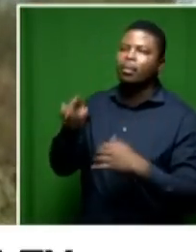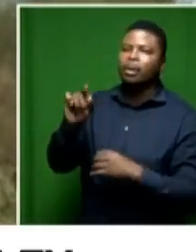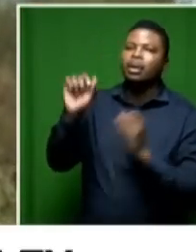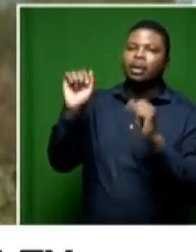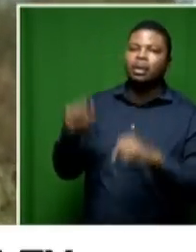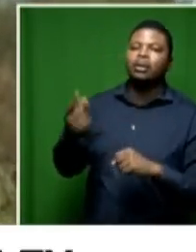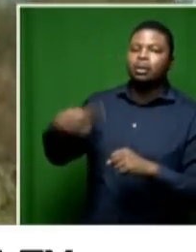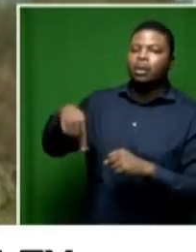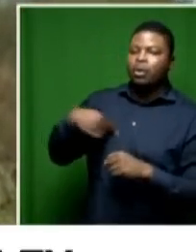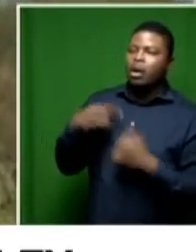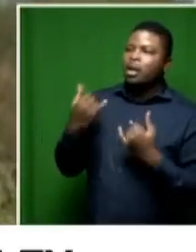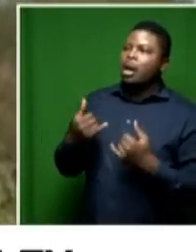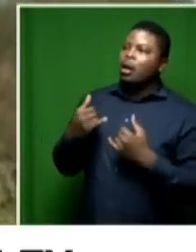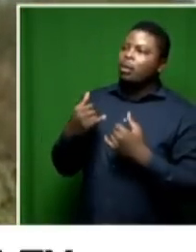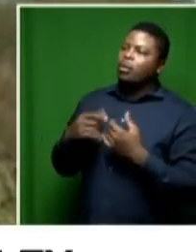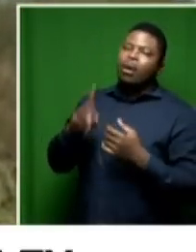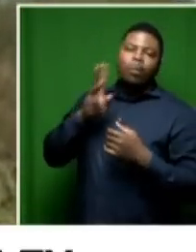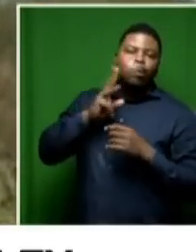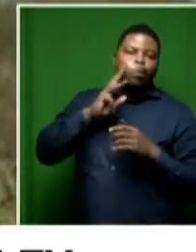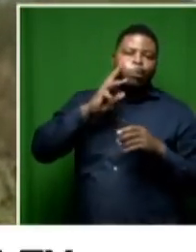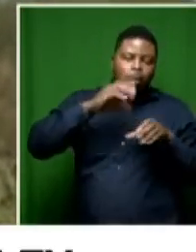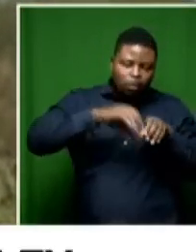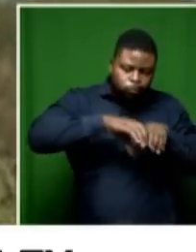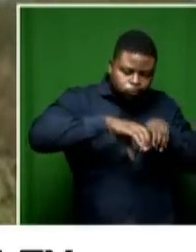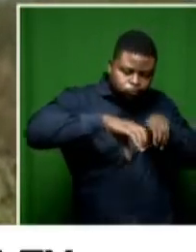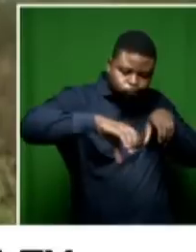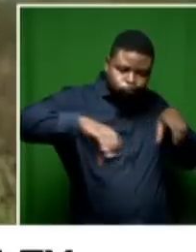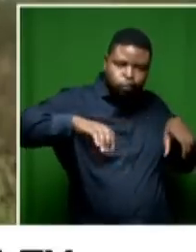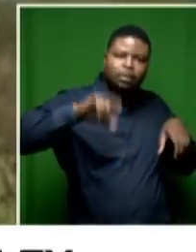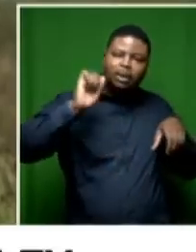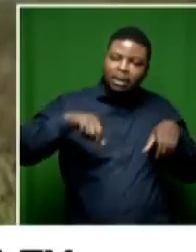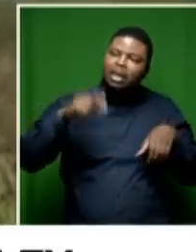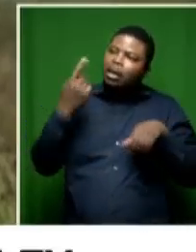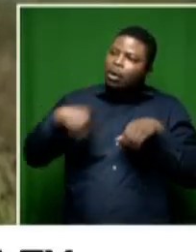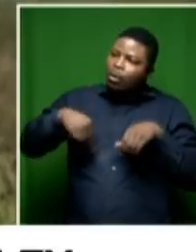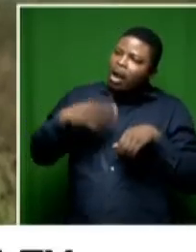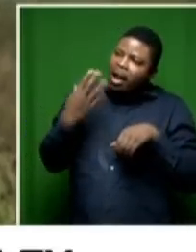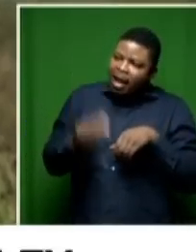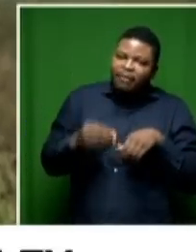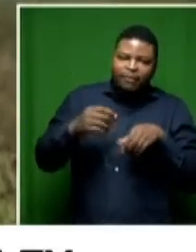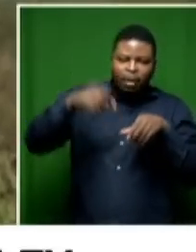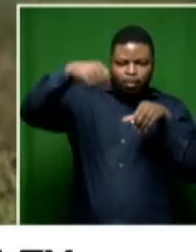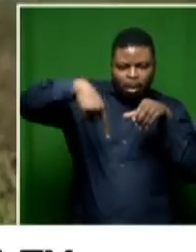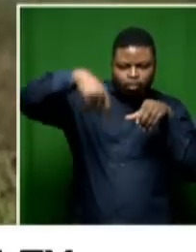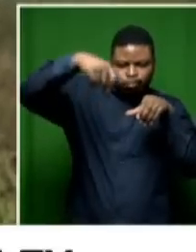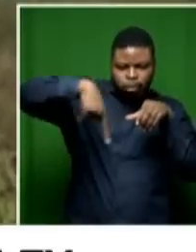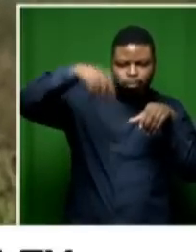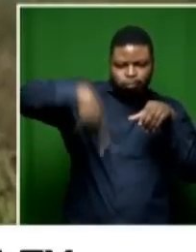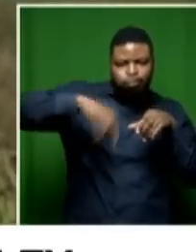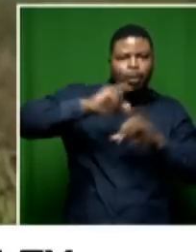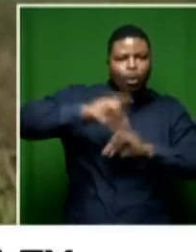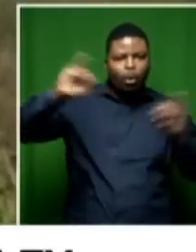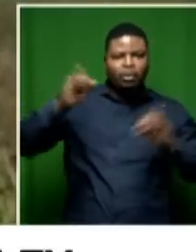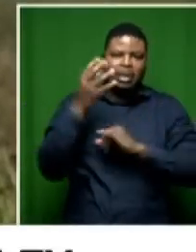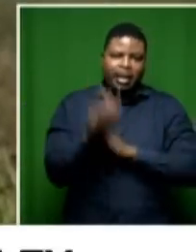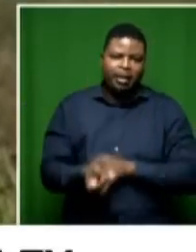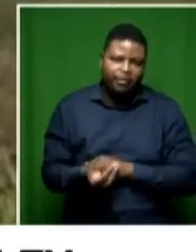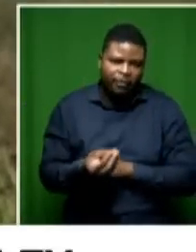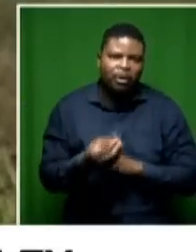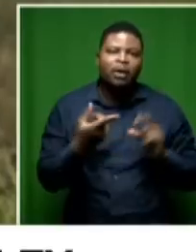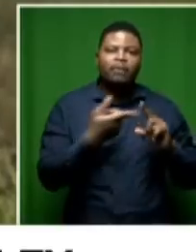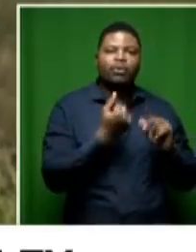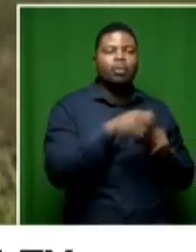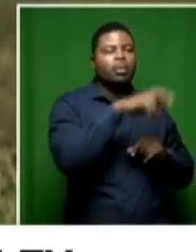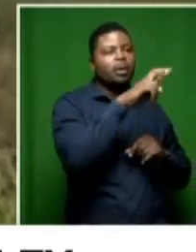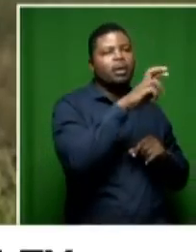on the water lines. We are having a severe water leakage. The water lines from Raverton to Kimberley